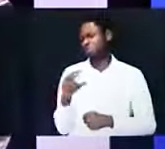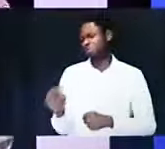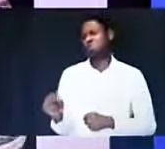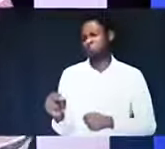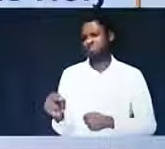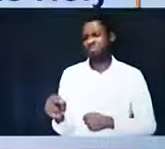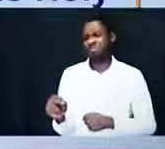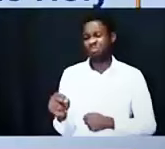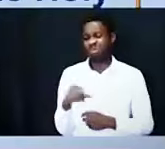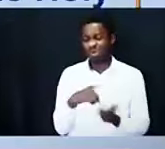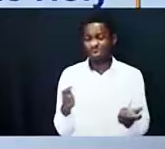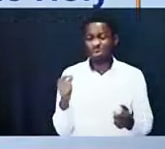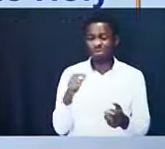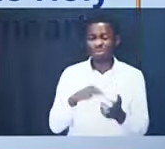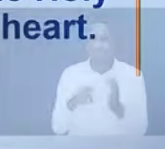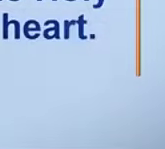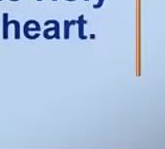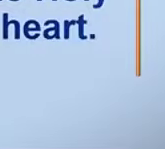or logical